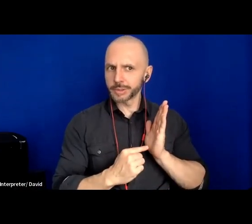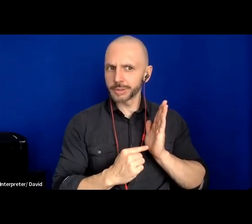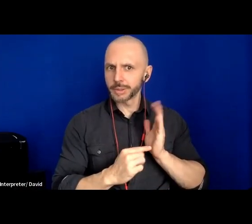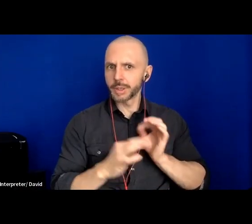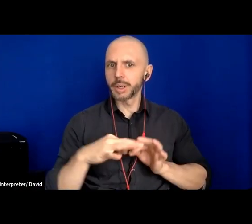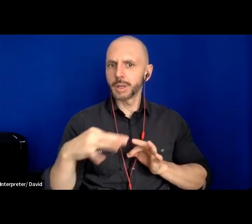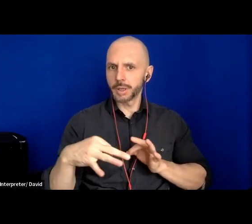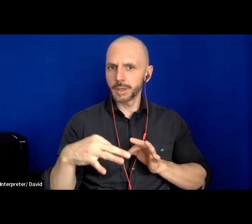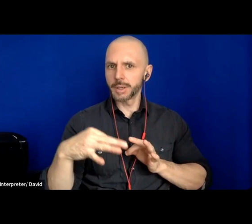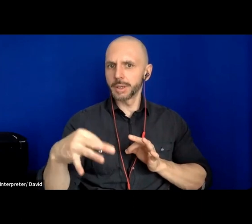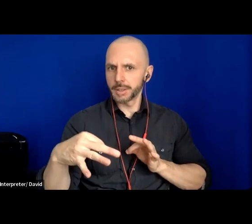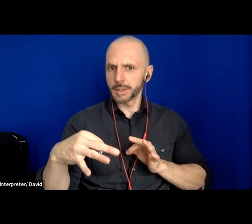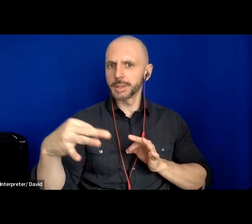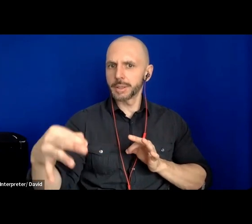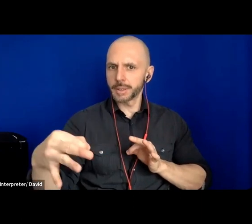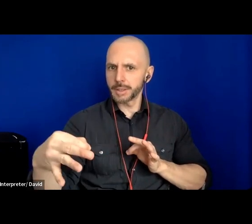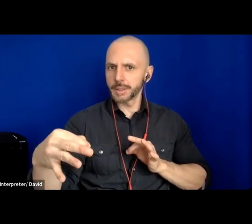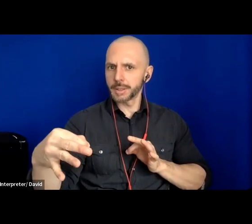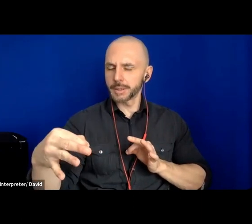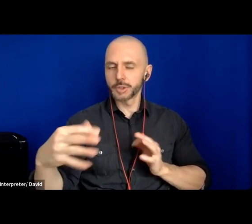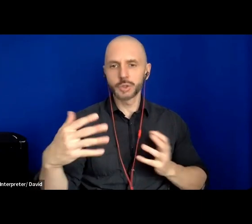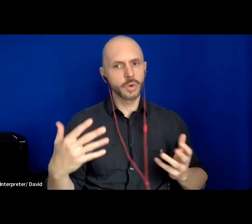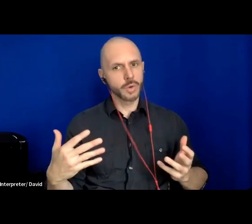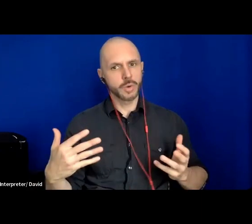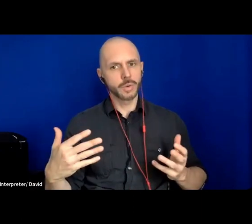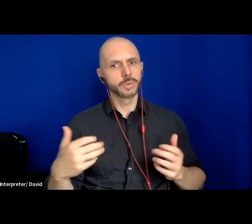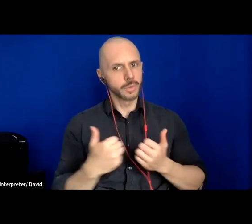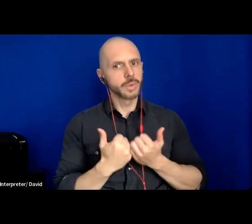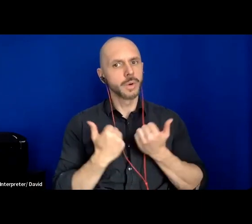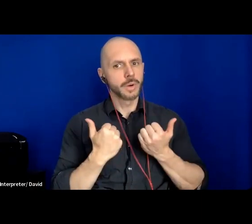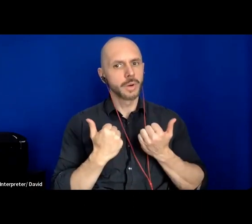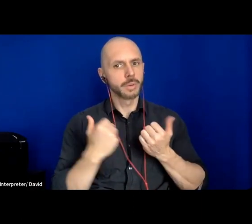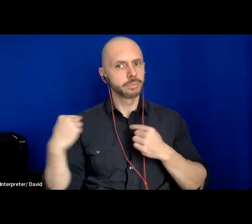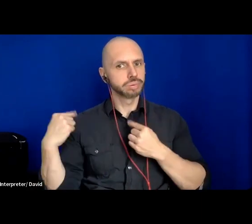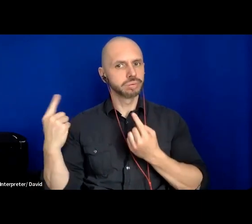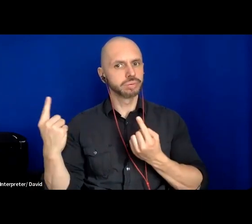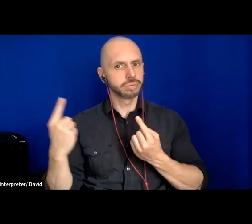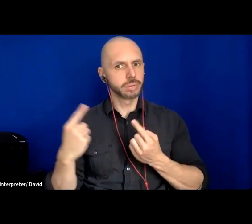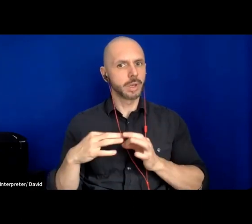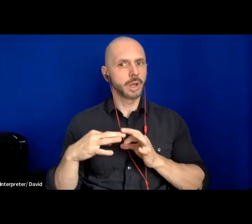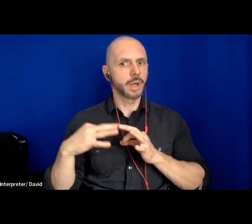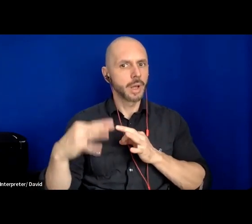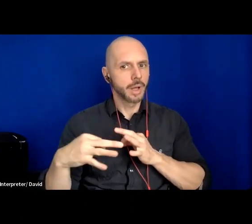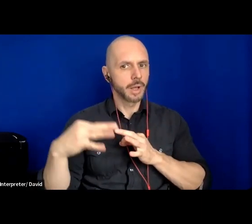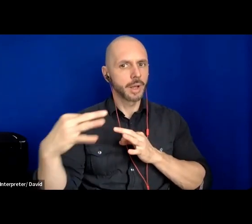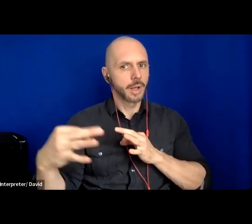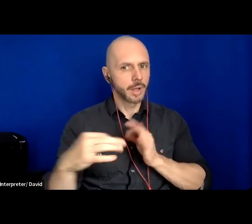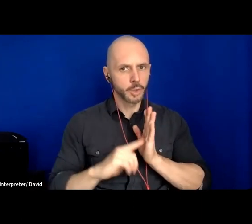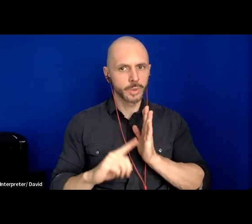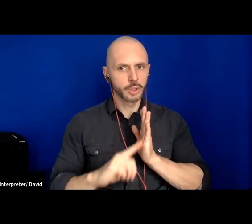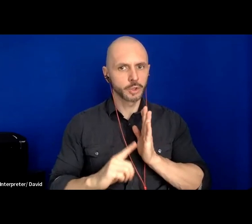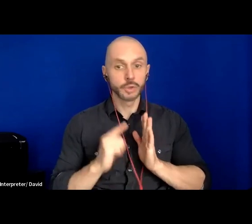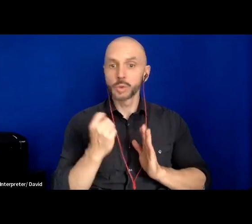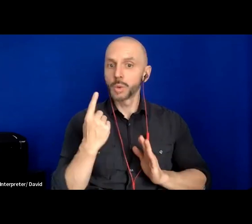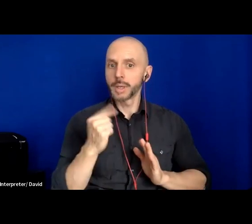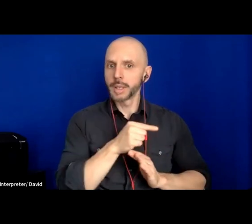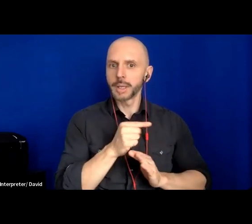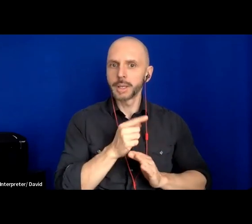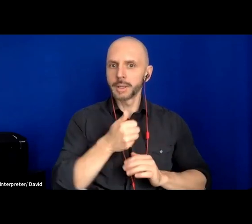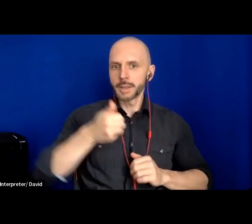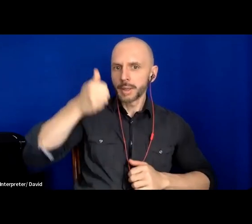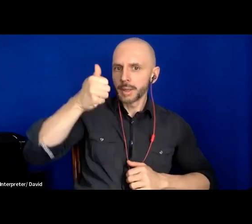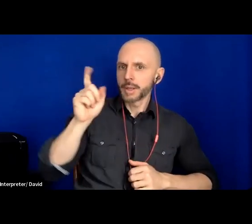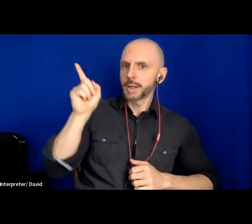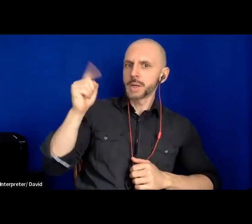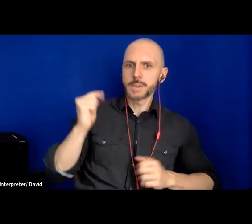is, how will it be used? How will that information be used? Will it be used to harm us more than to help us, right? Or to help, illustrate